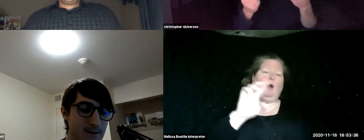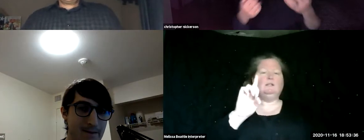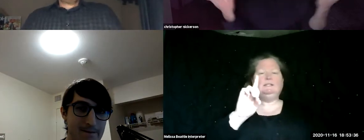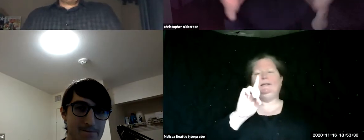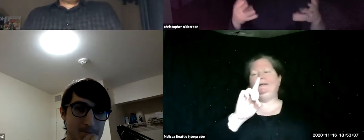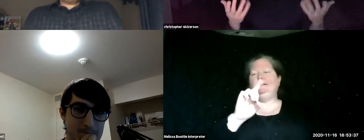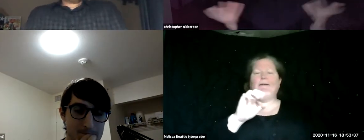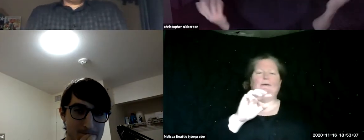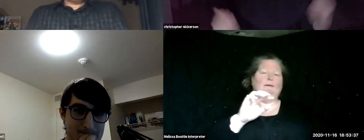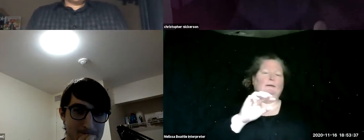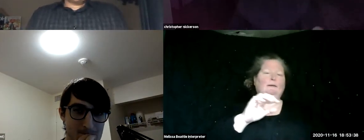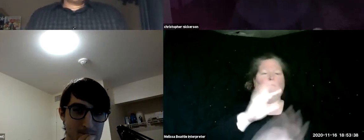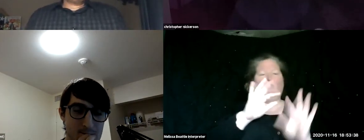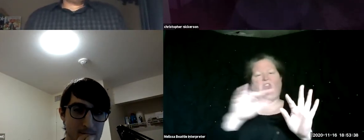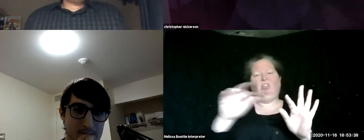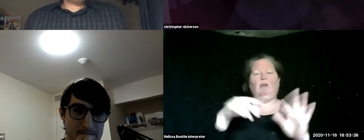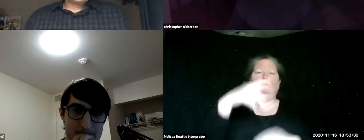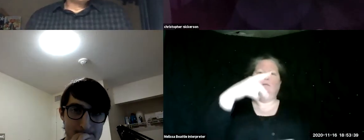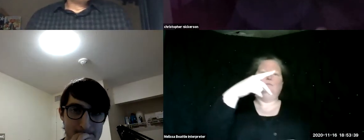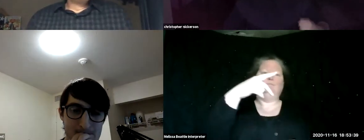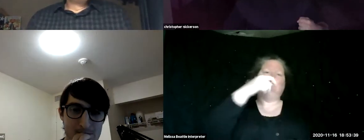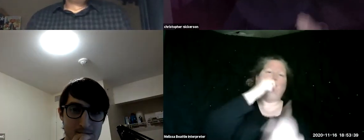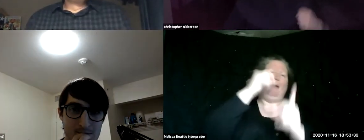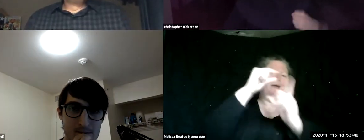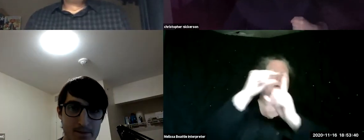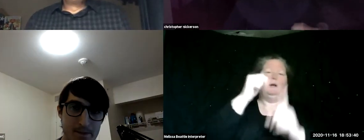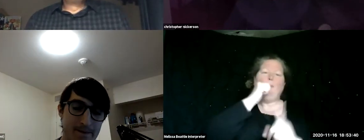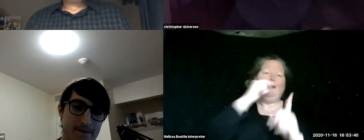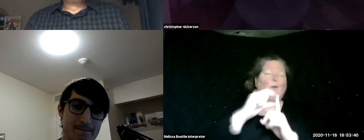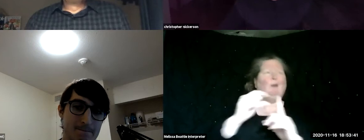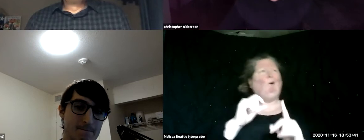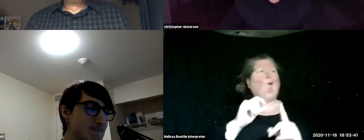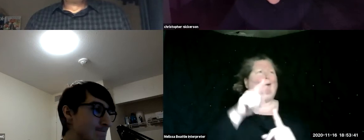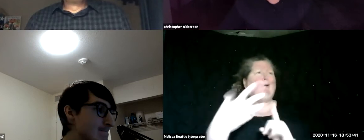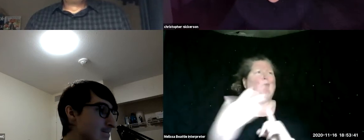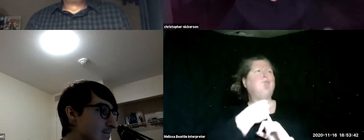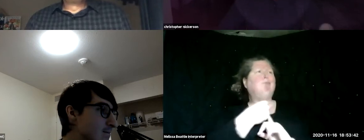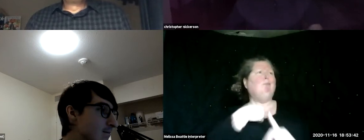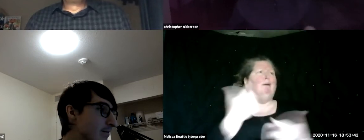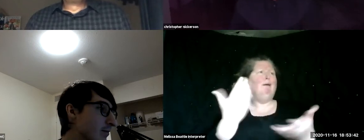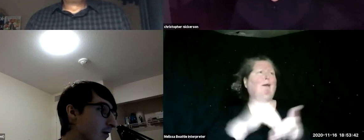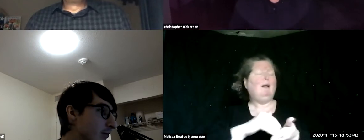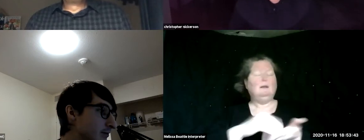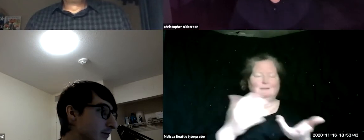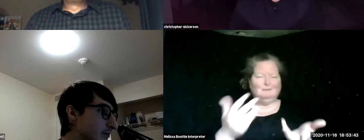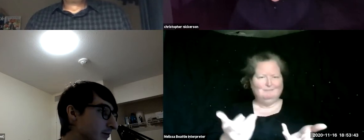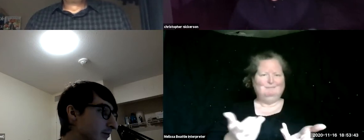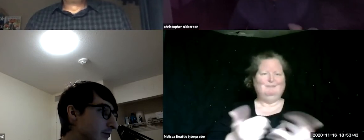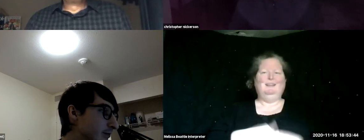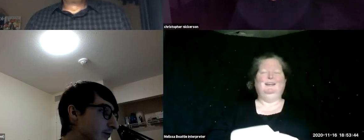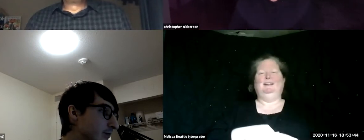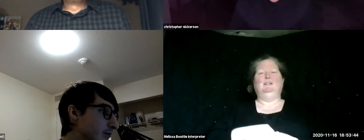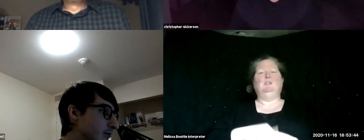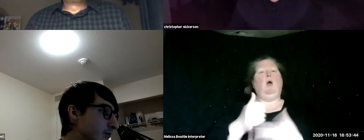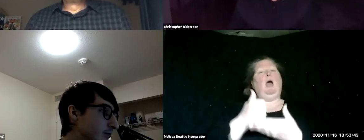PASSWORD PASSWORD. Okay, password, like, how's that? And they're like, you got me again, you know. So I think that, you know,